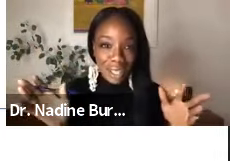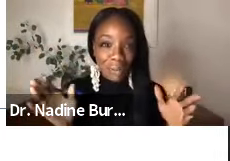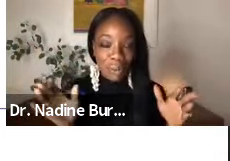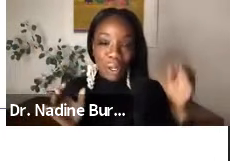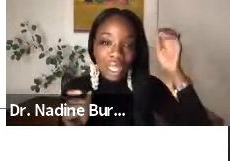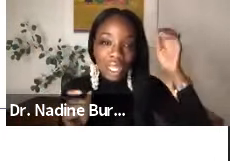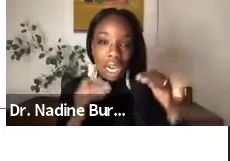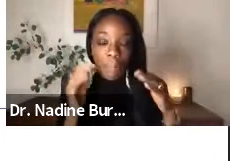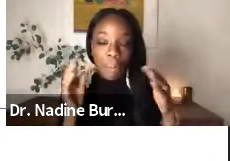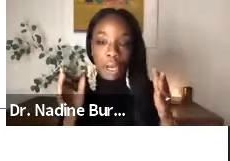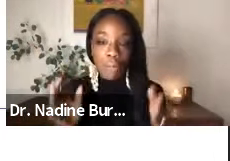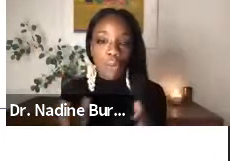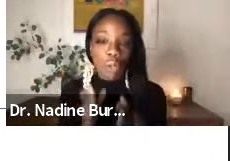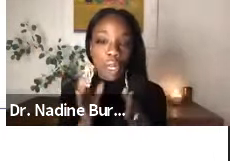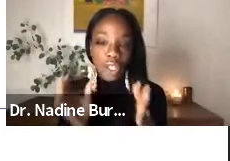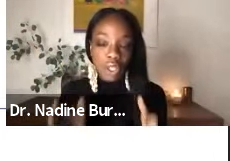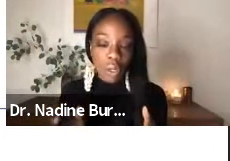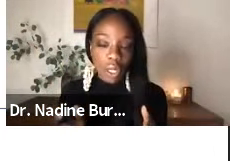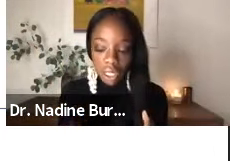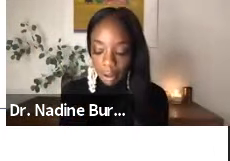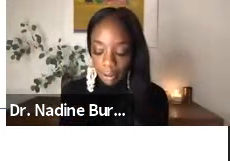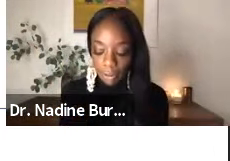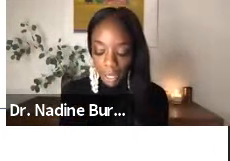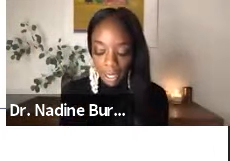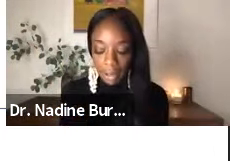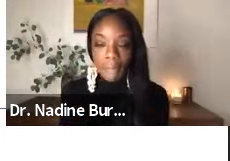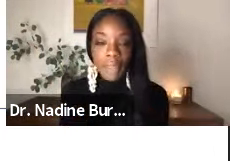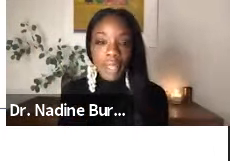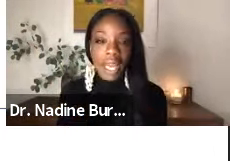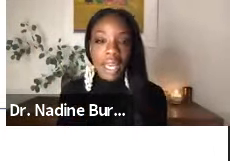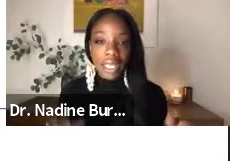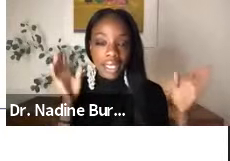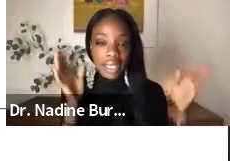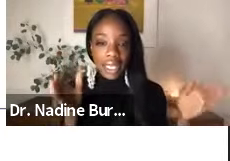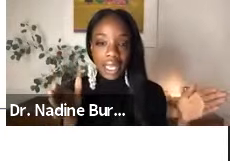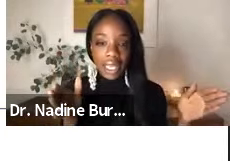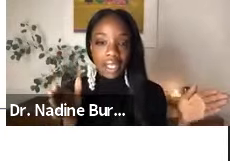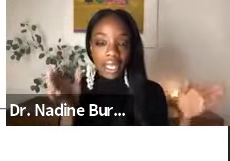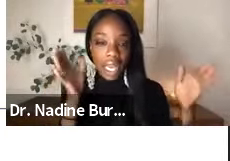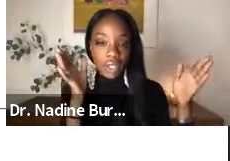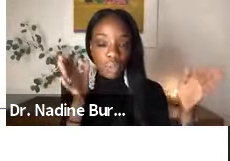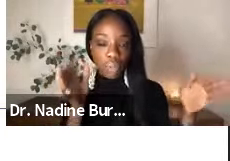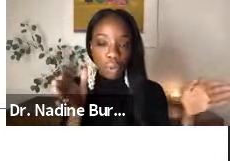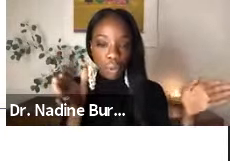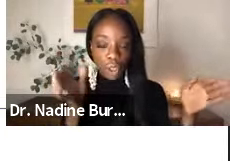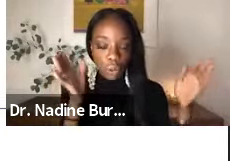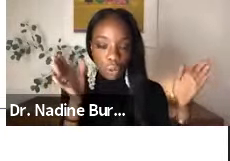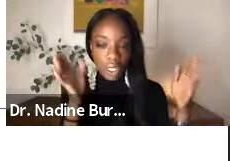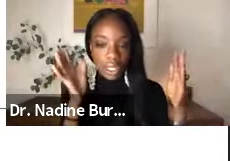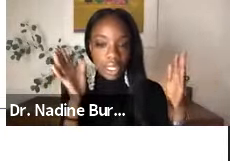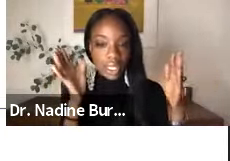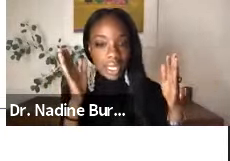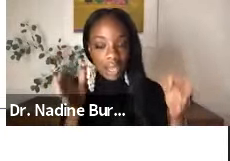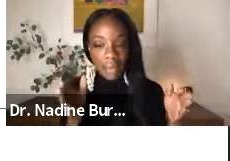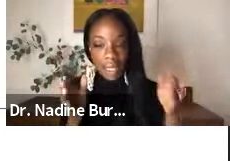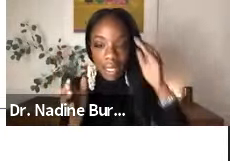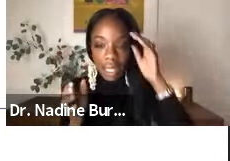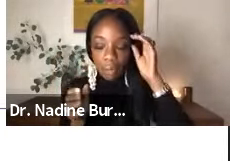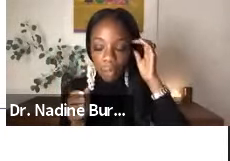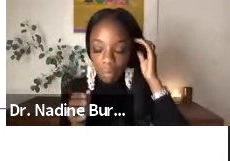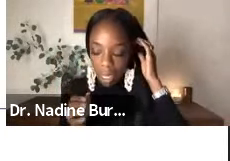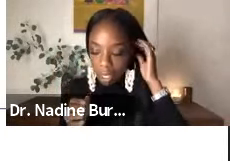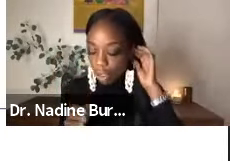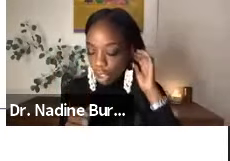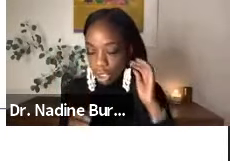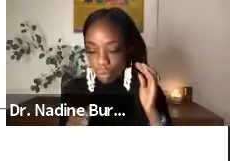guidelines that were put out before. And I just want to clarify that as the state has, so the statement